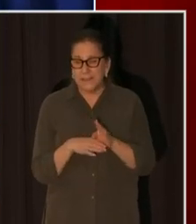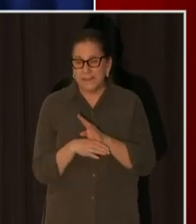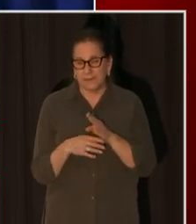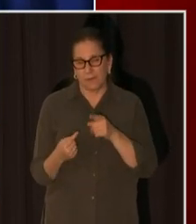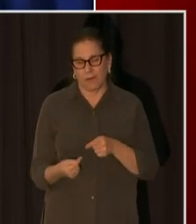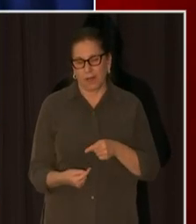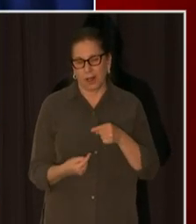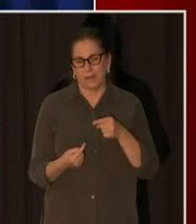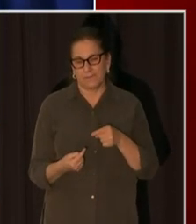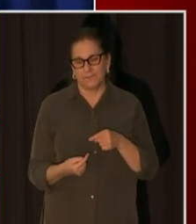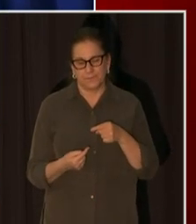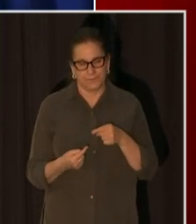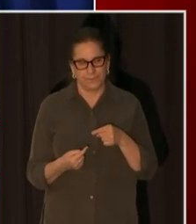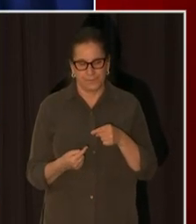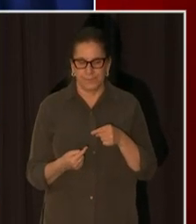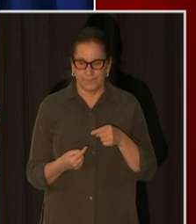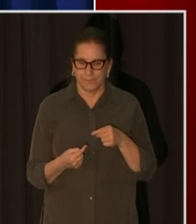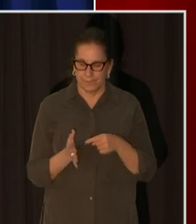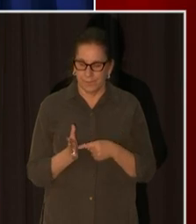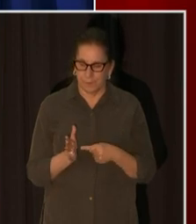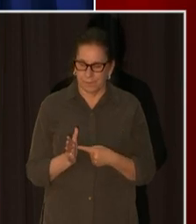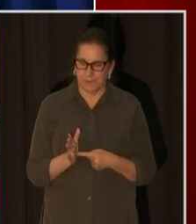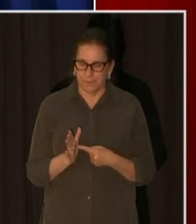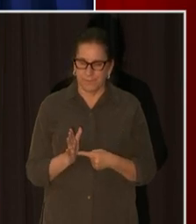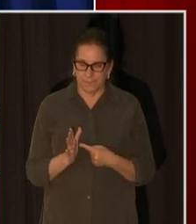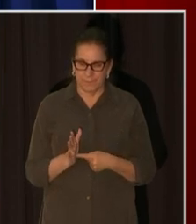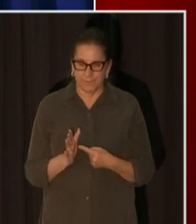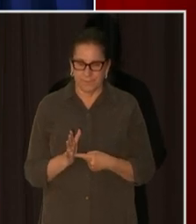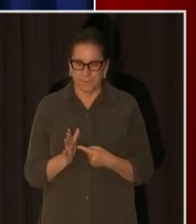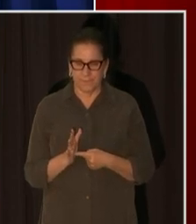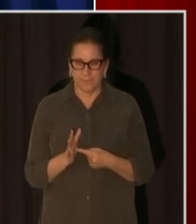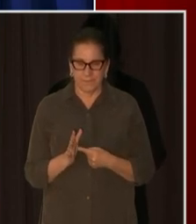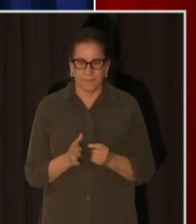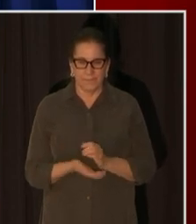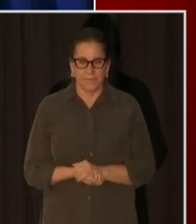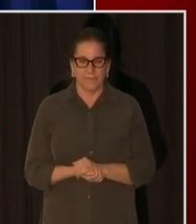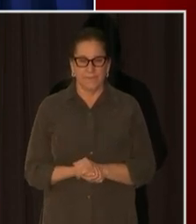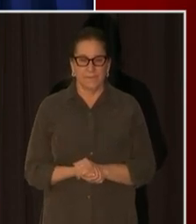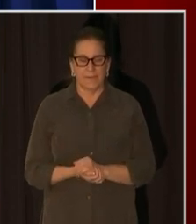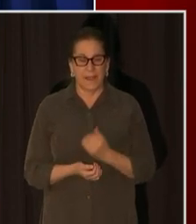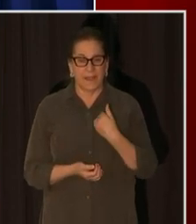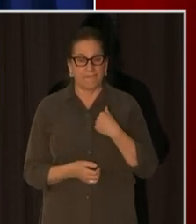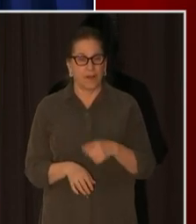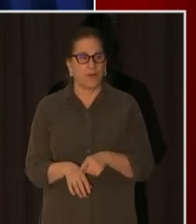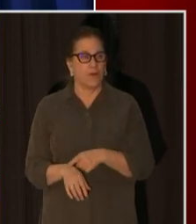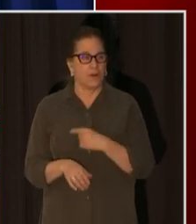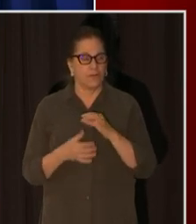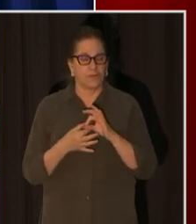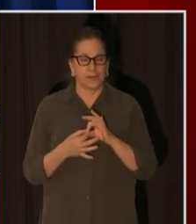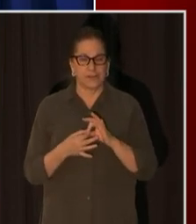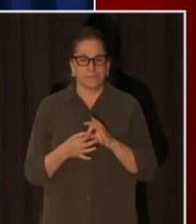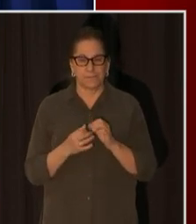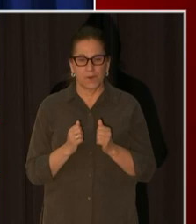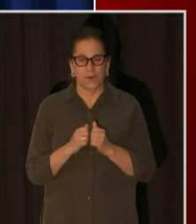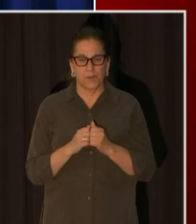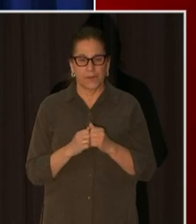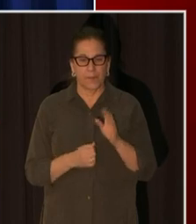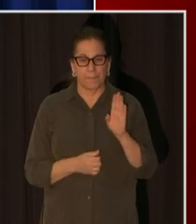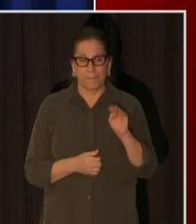All right, I think we might not have her. Let's try to go to the next caller, which is